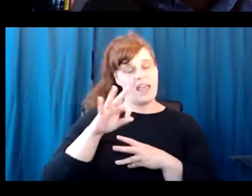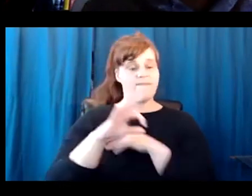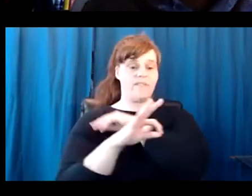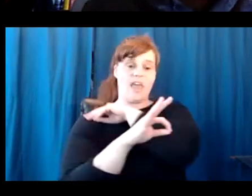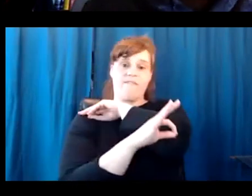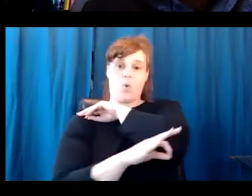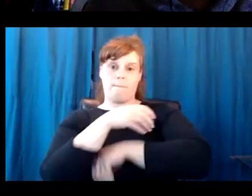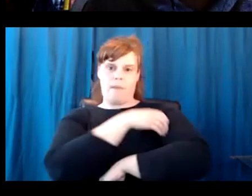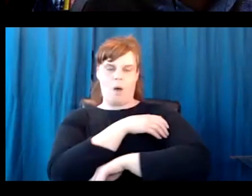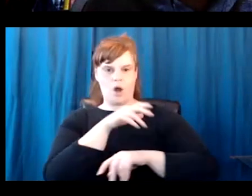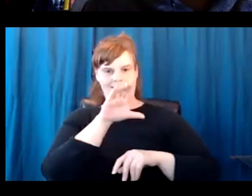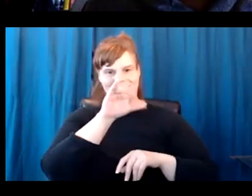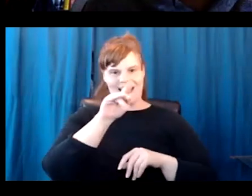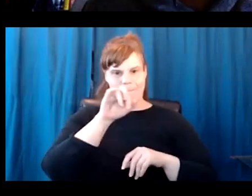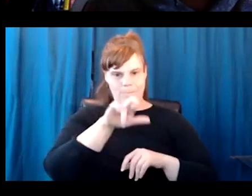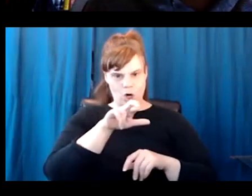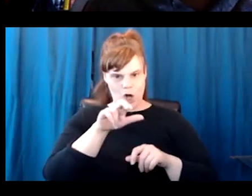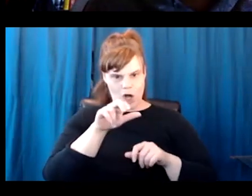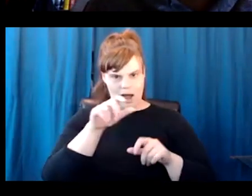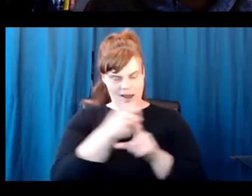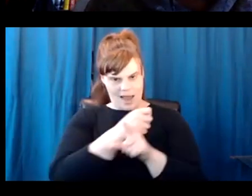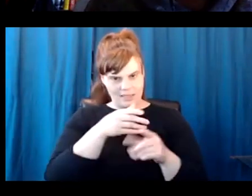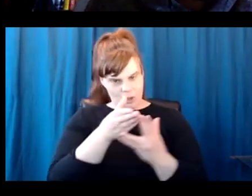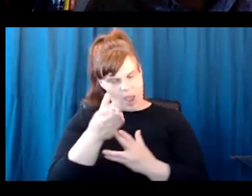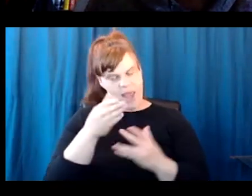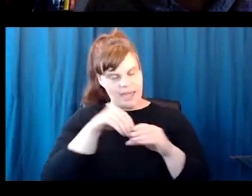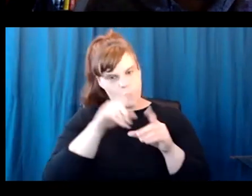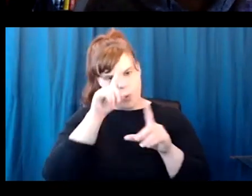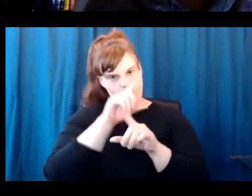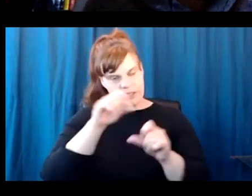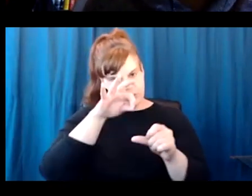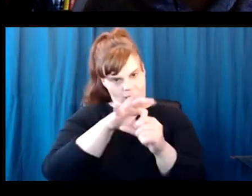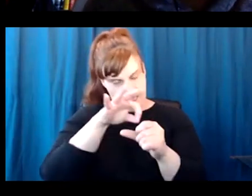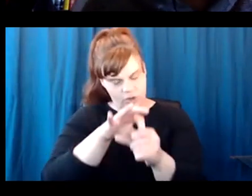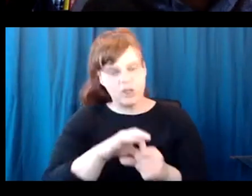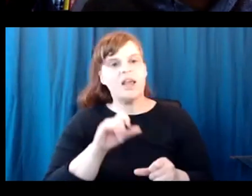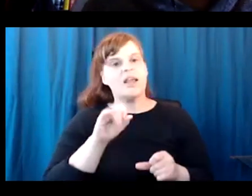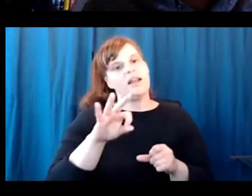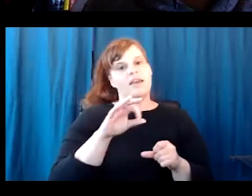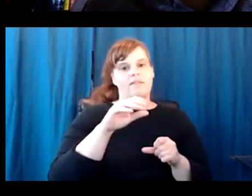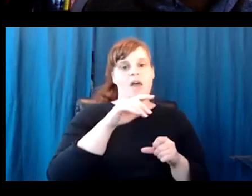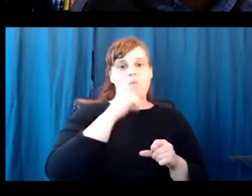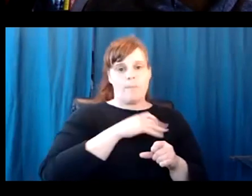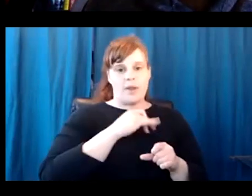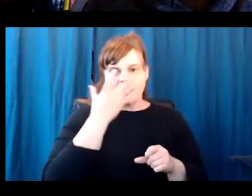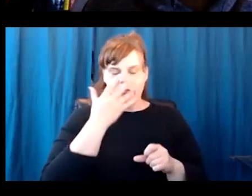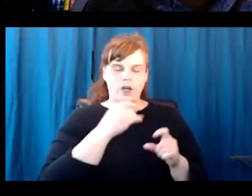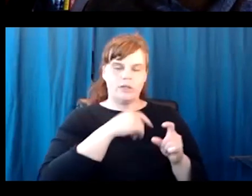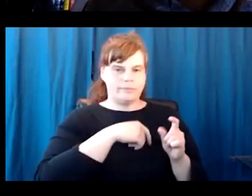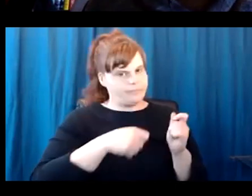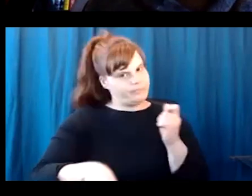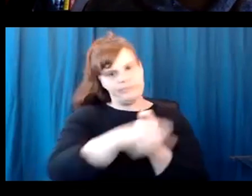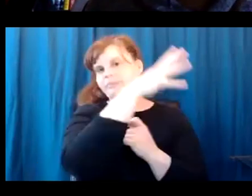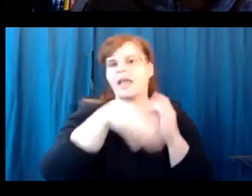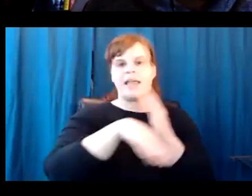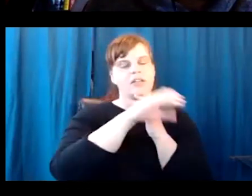presidential election, if a woman of color is harassed off a social media platform, if SWAT teams are maliciously sent to the homes of